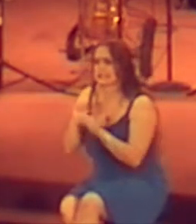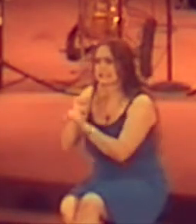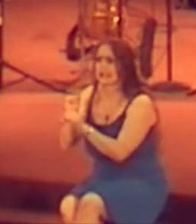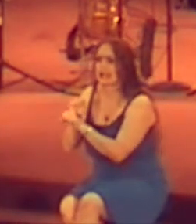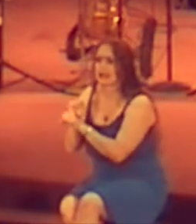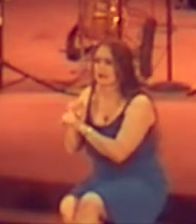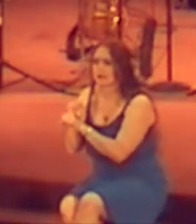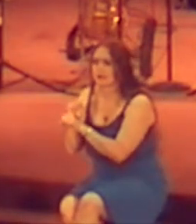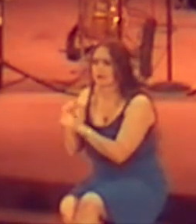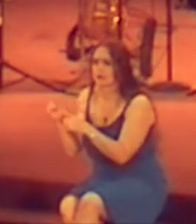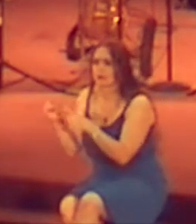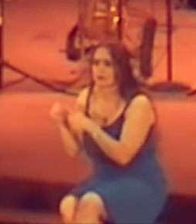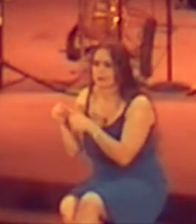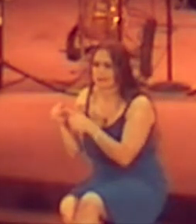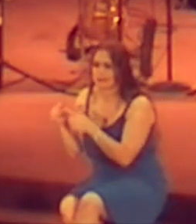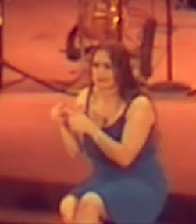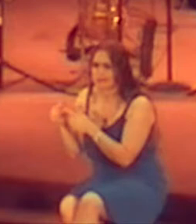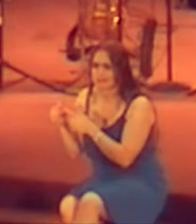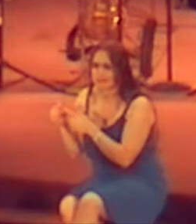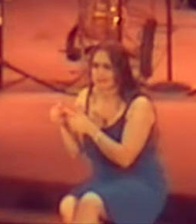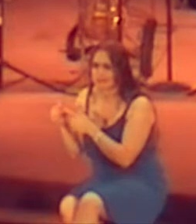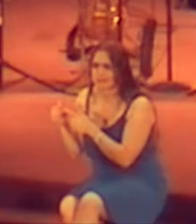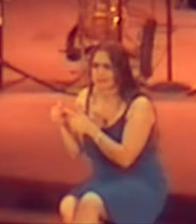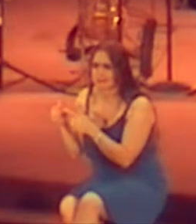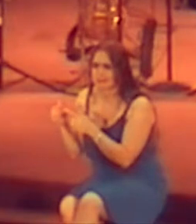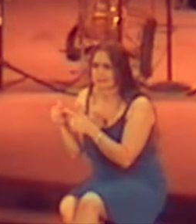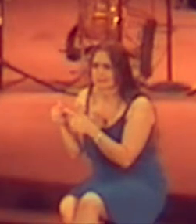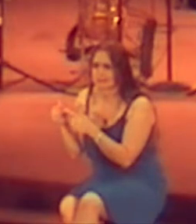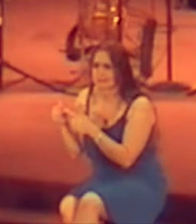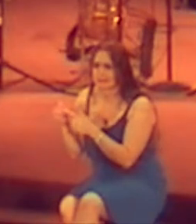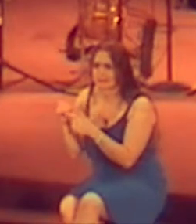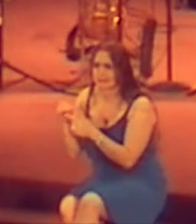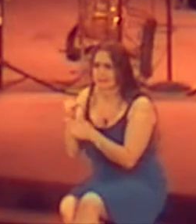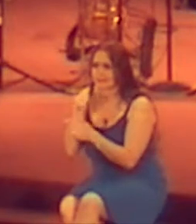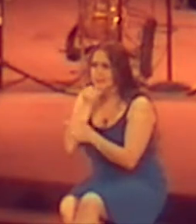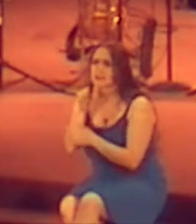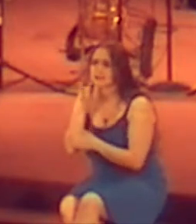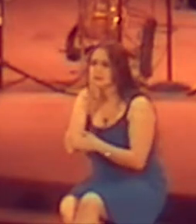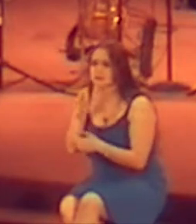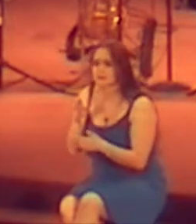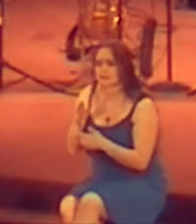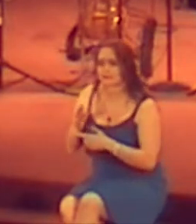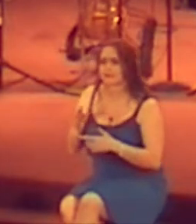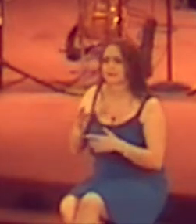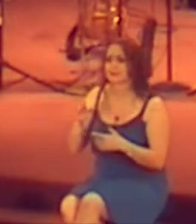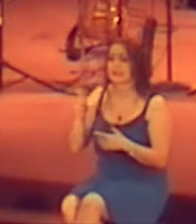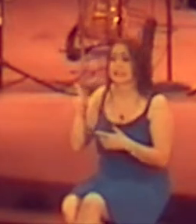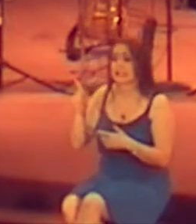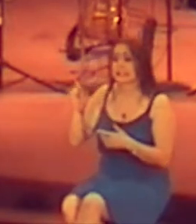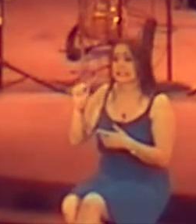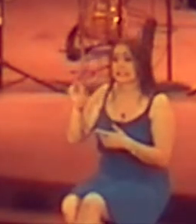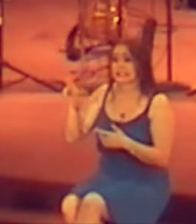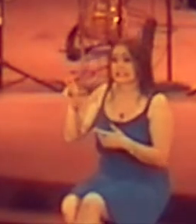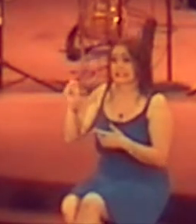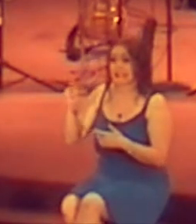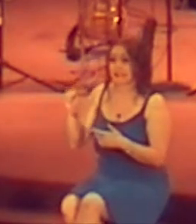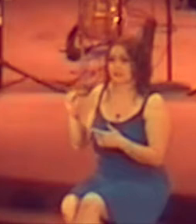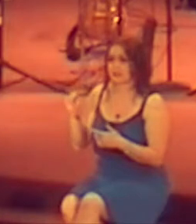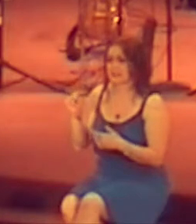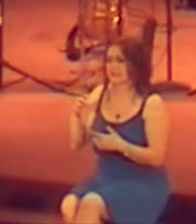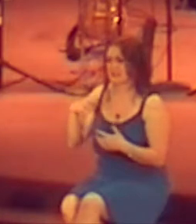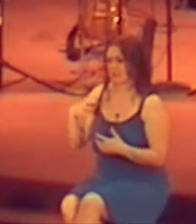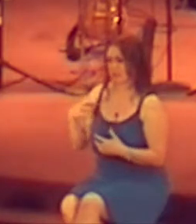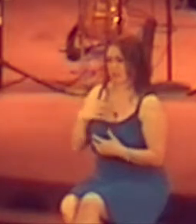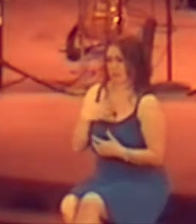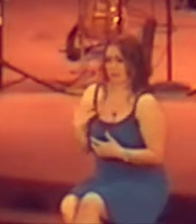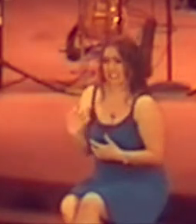Devin, if you're here, I forgive you. However, this kid Devin was really mean to me. Like, he was just so mean. And I remember it was picture day. I roll